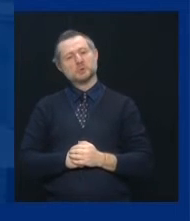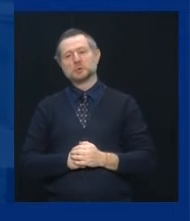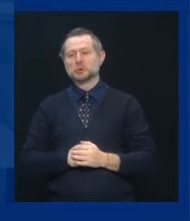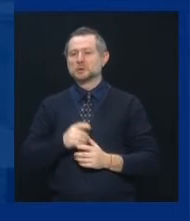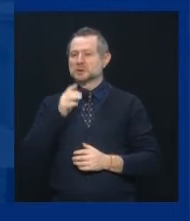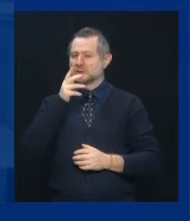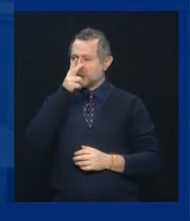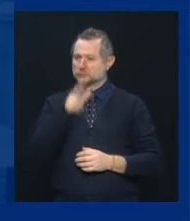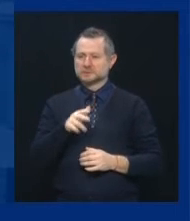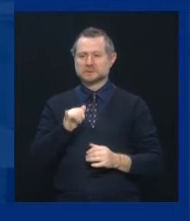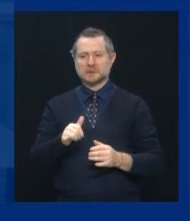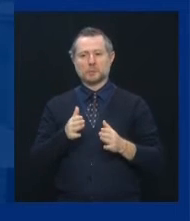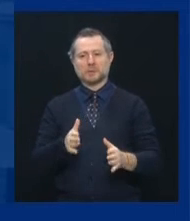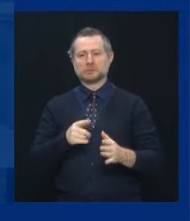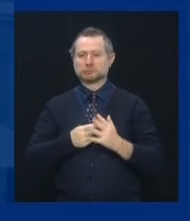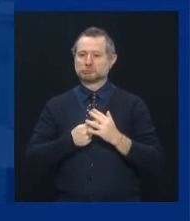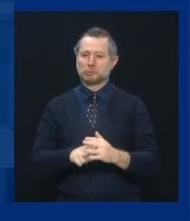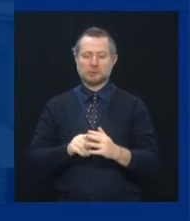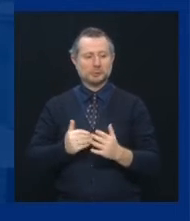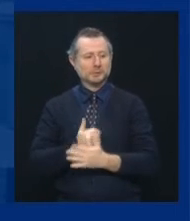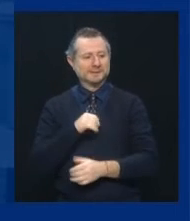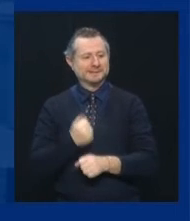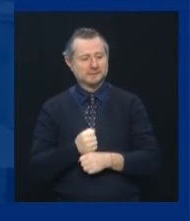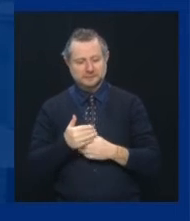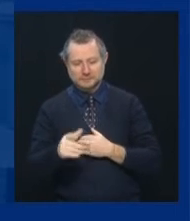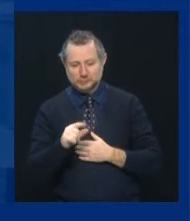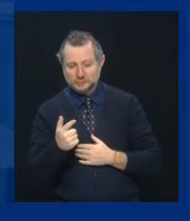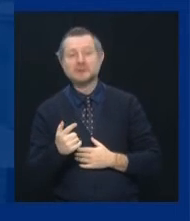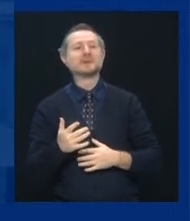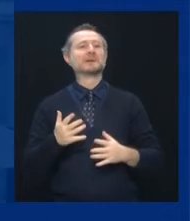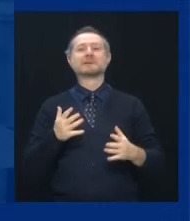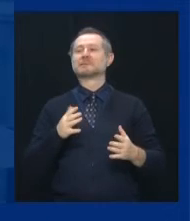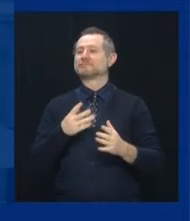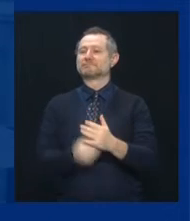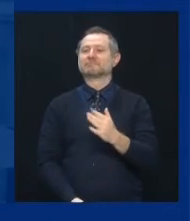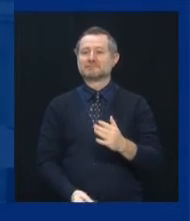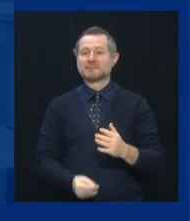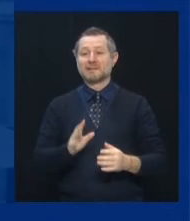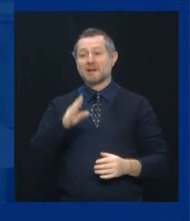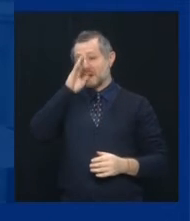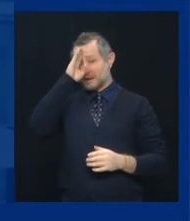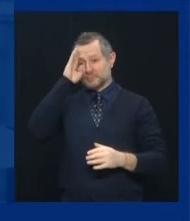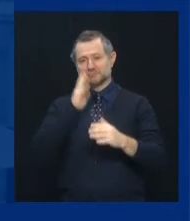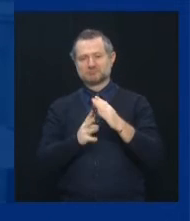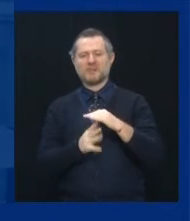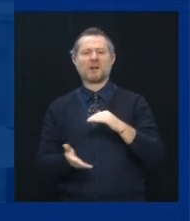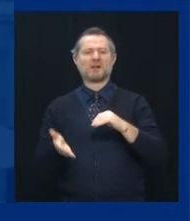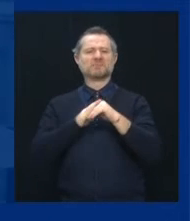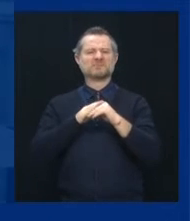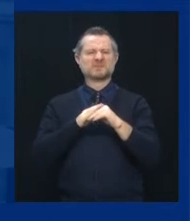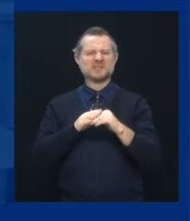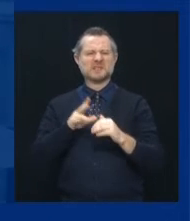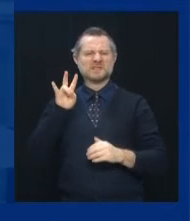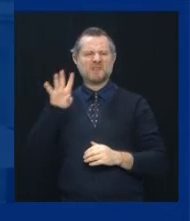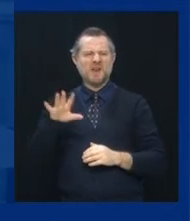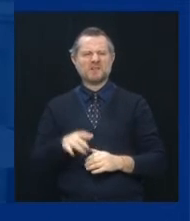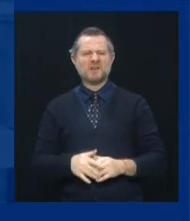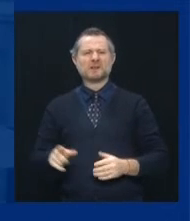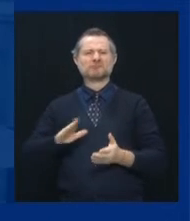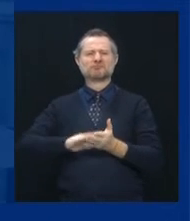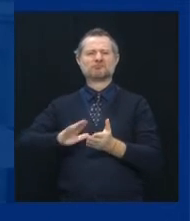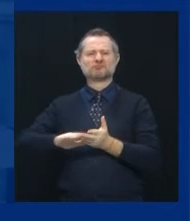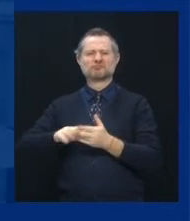year. Hospitalizations are up 75. Discharges 940, and